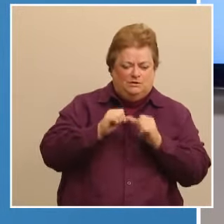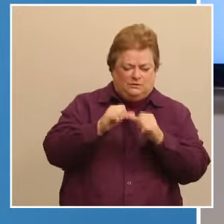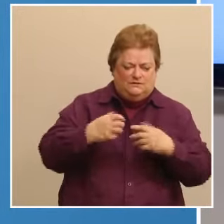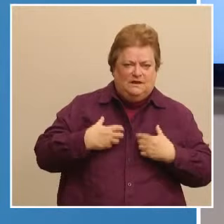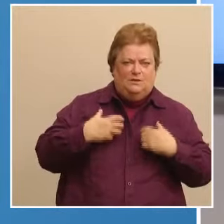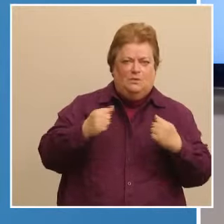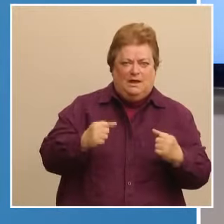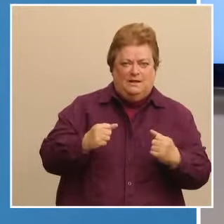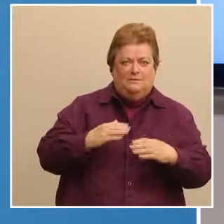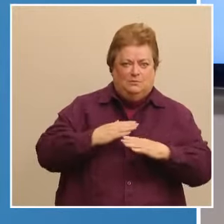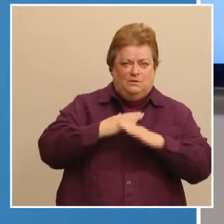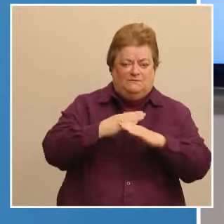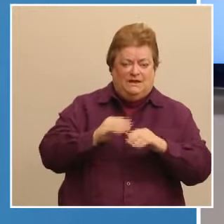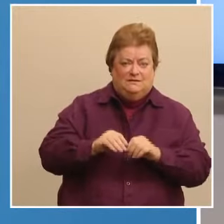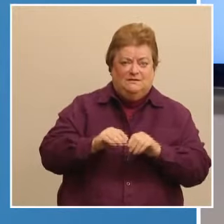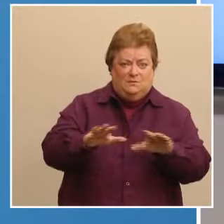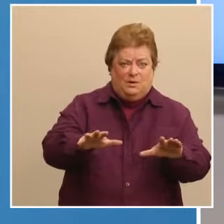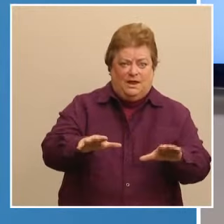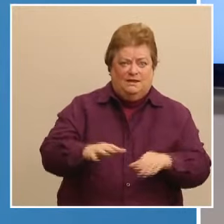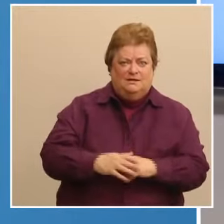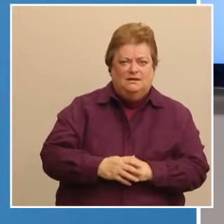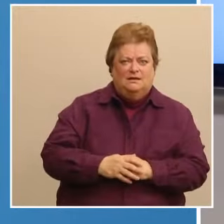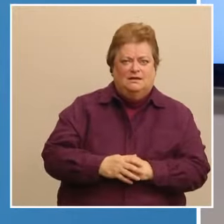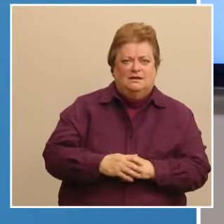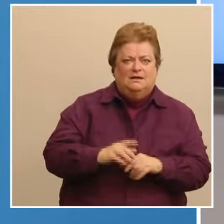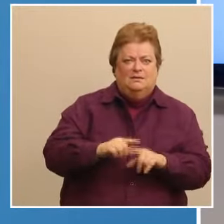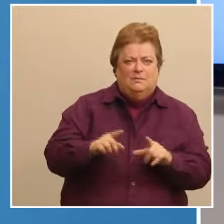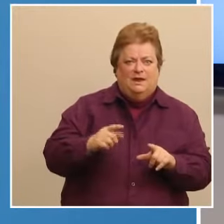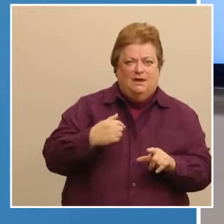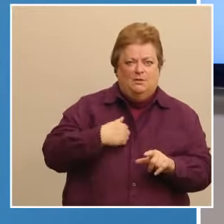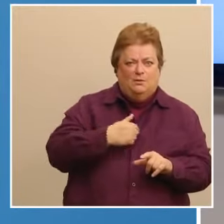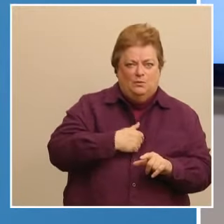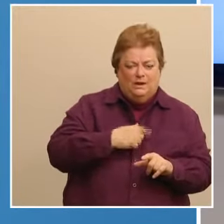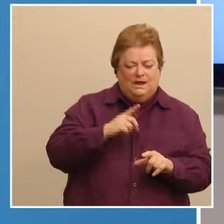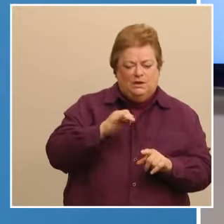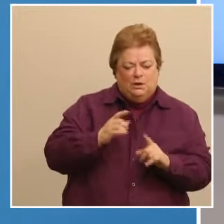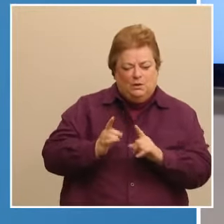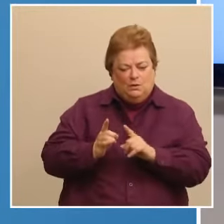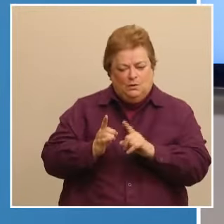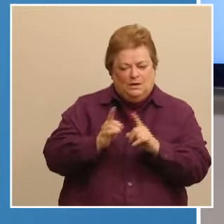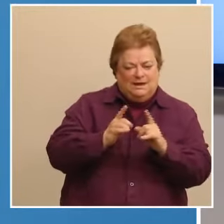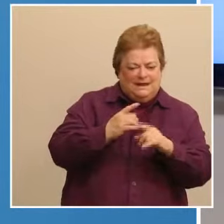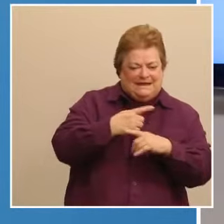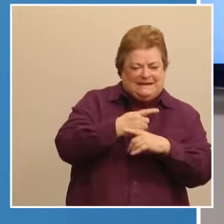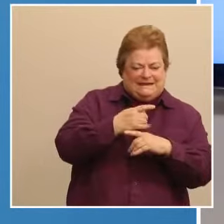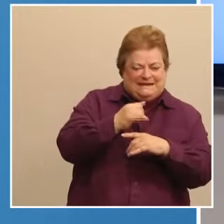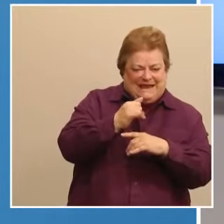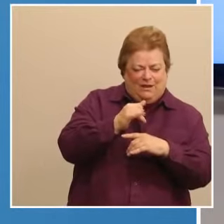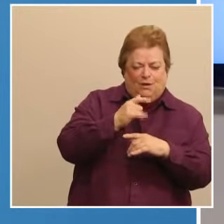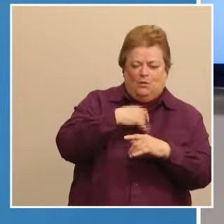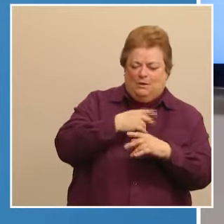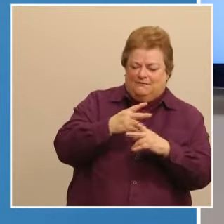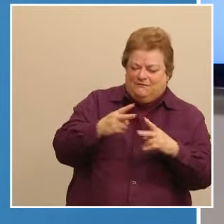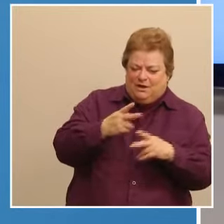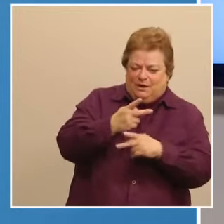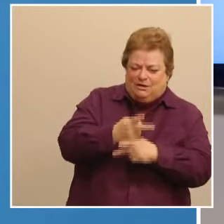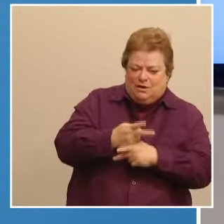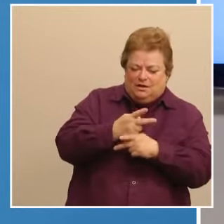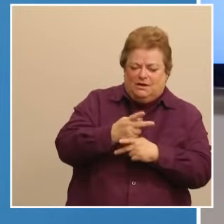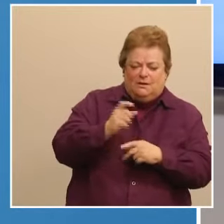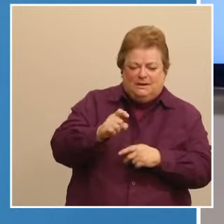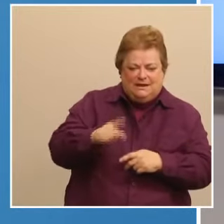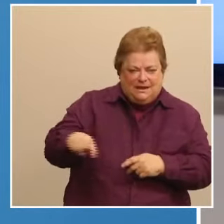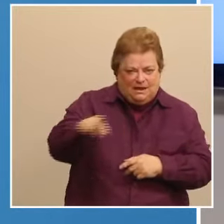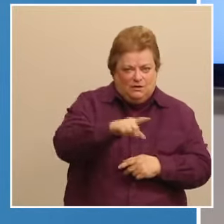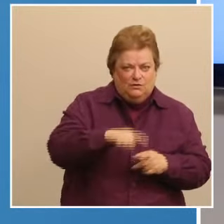from spreading. But we do move into yellow very cautiously. We need the public to understand that this progress